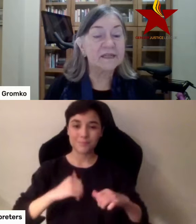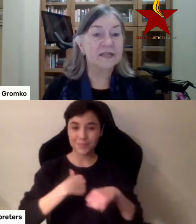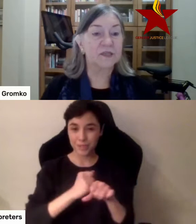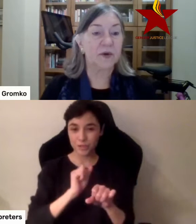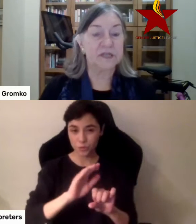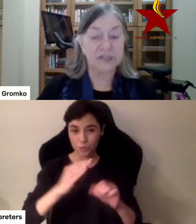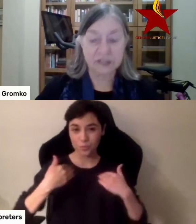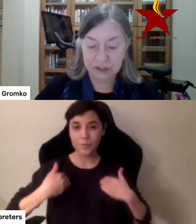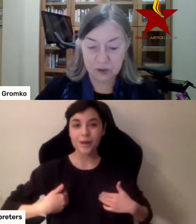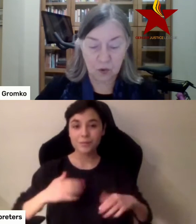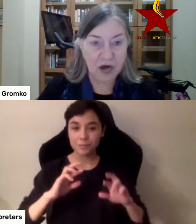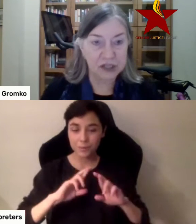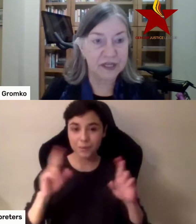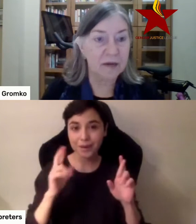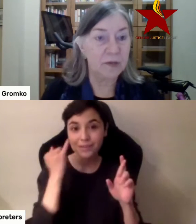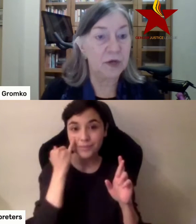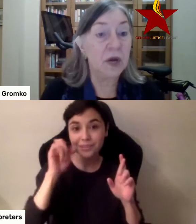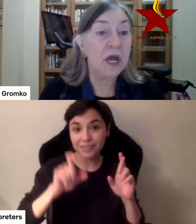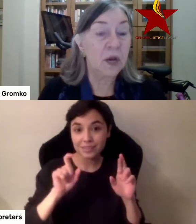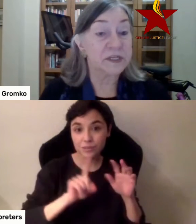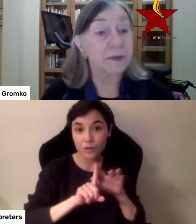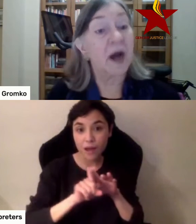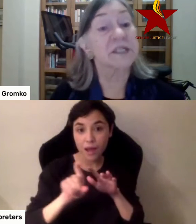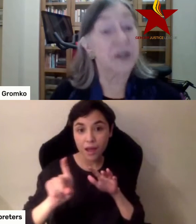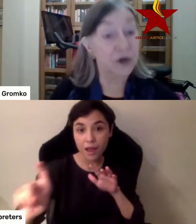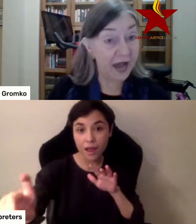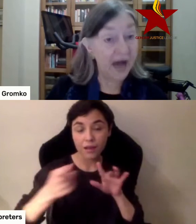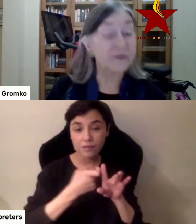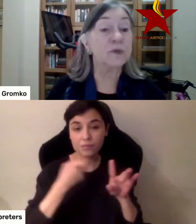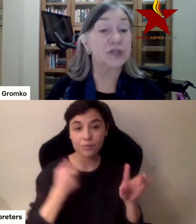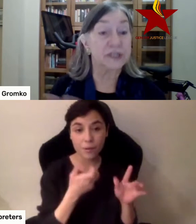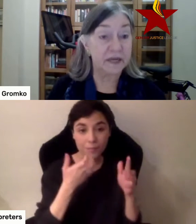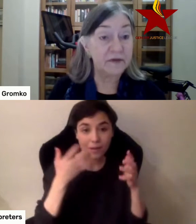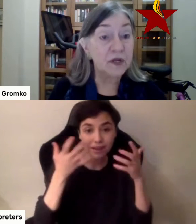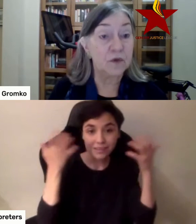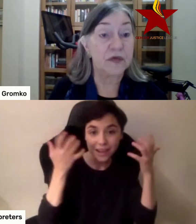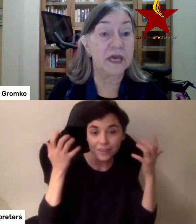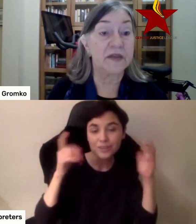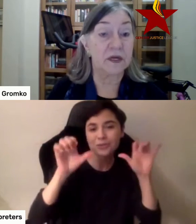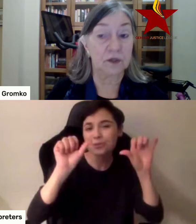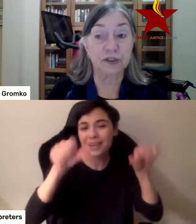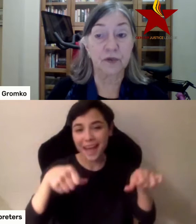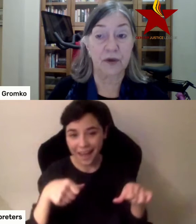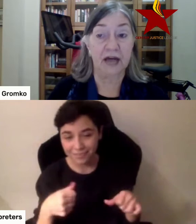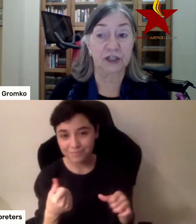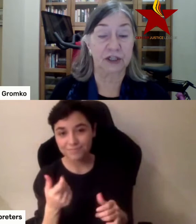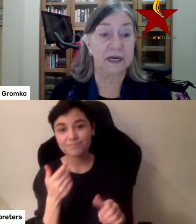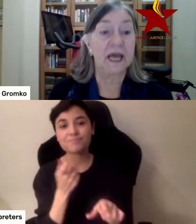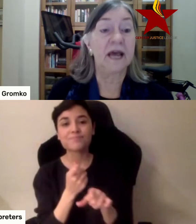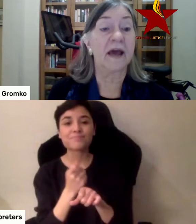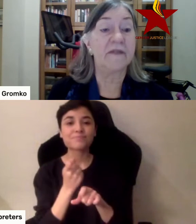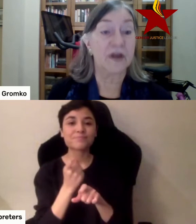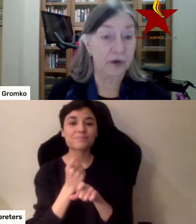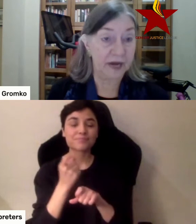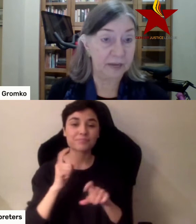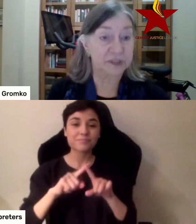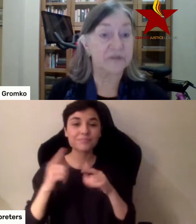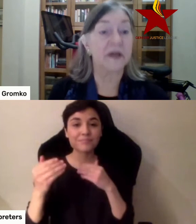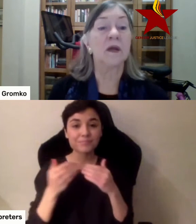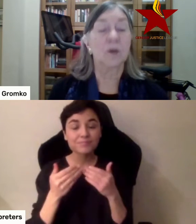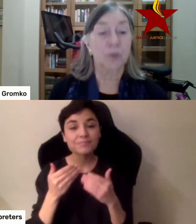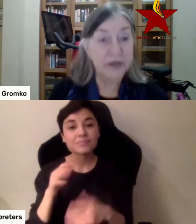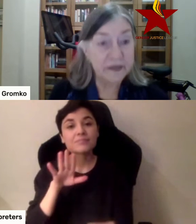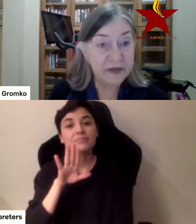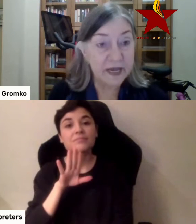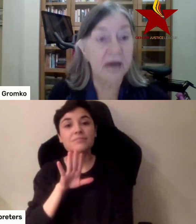So basically it's going to just squash that immune response that you're having, which is giving you the allergic reaction, and then you're able